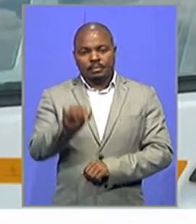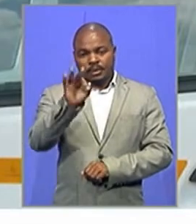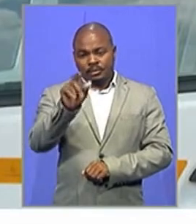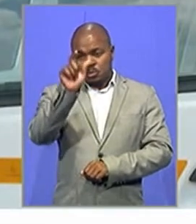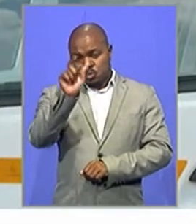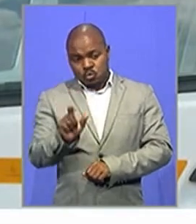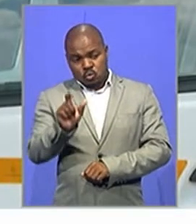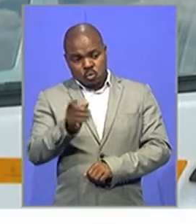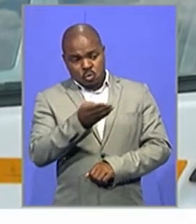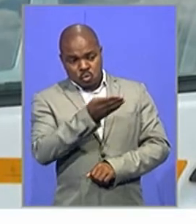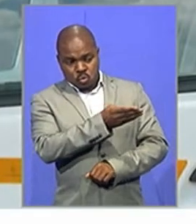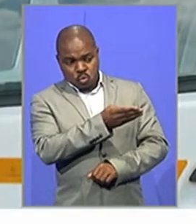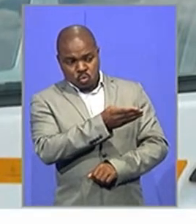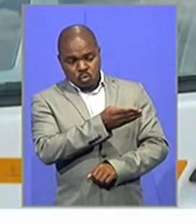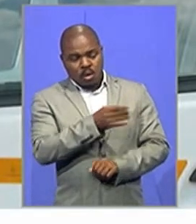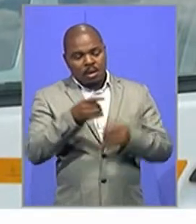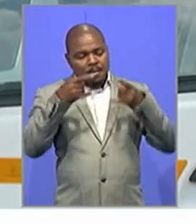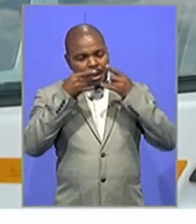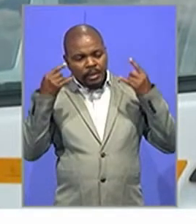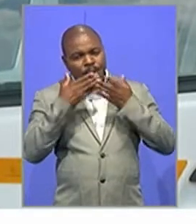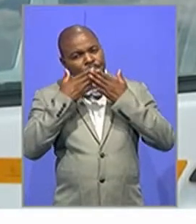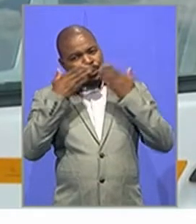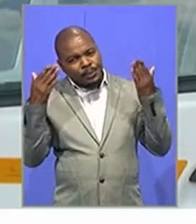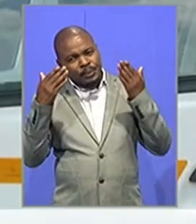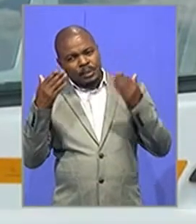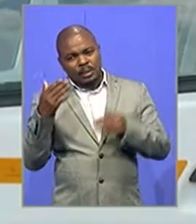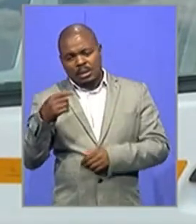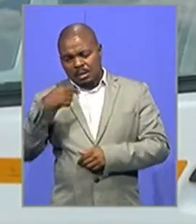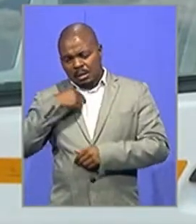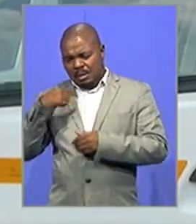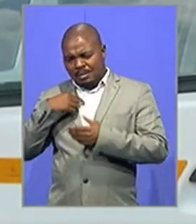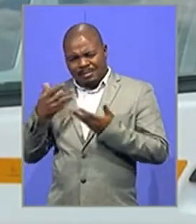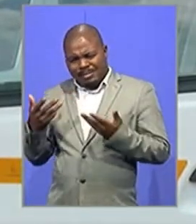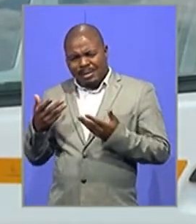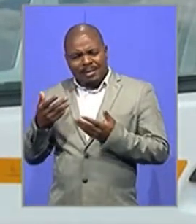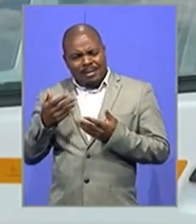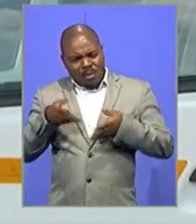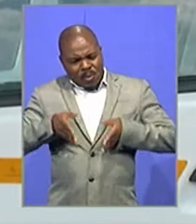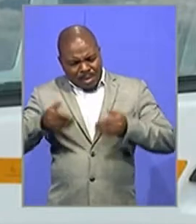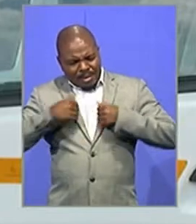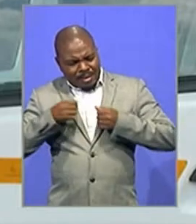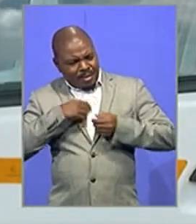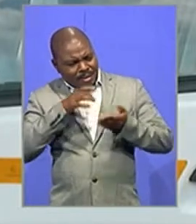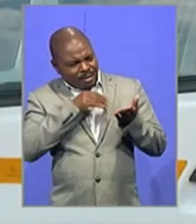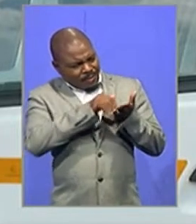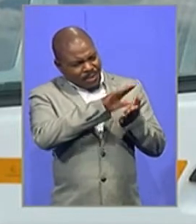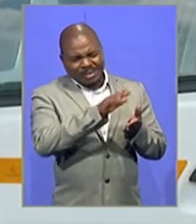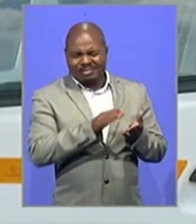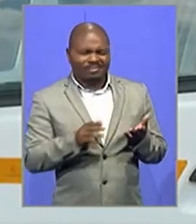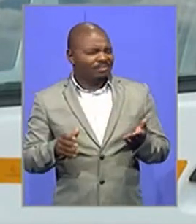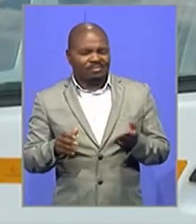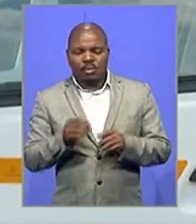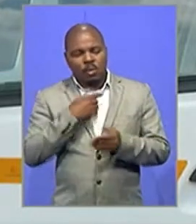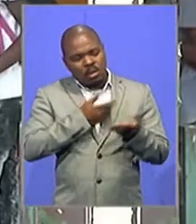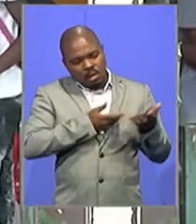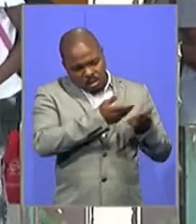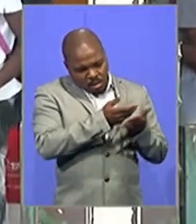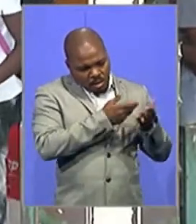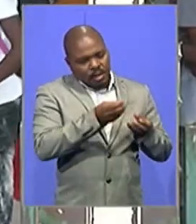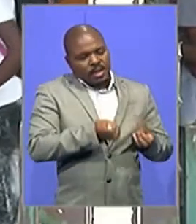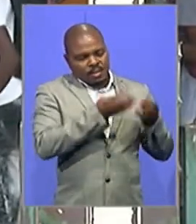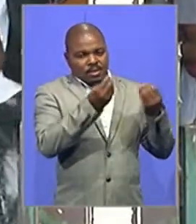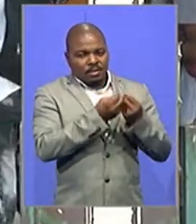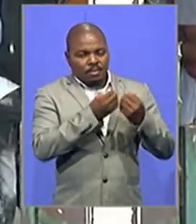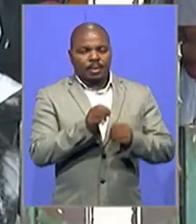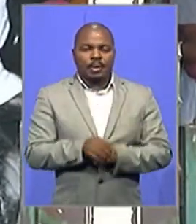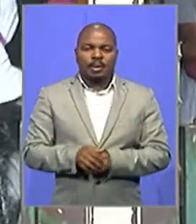tsenya maske ga se botho le setlwaedi sa rona gore ka moisa go mora gore bua le ene re be re mo fa sengwe. Badirisi ba